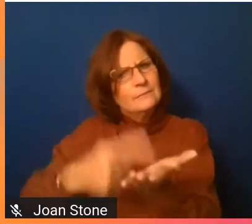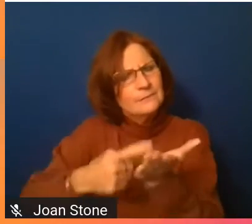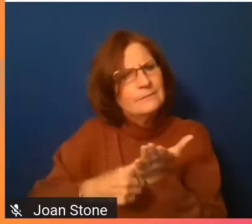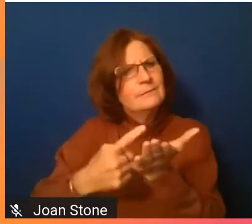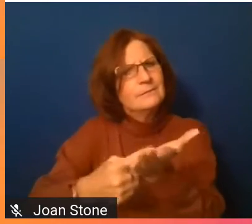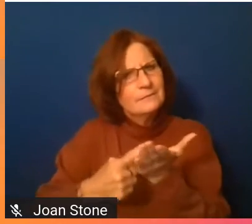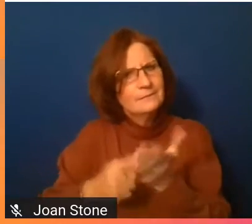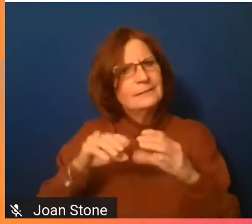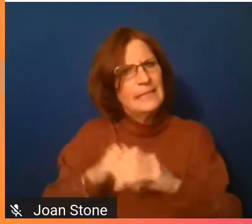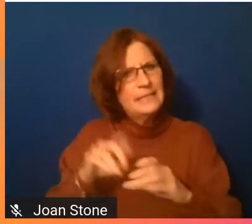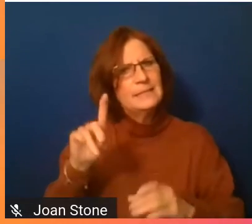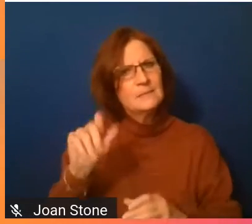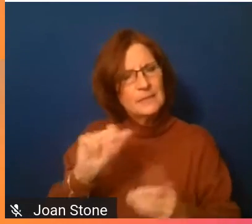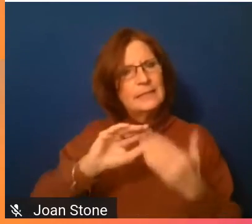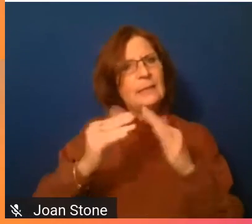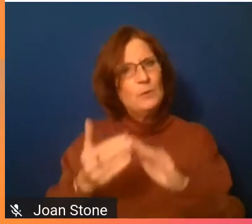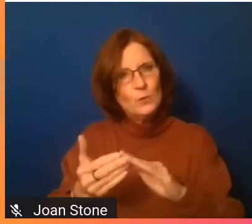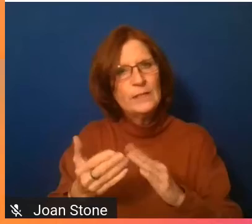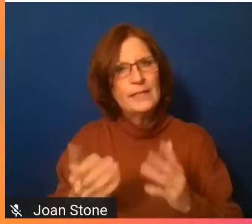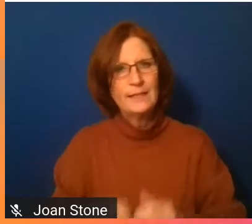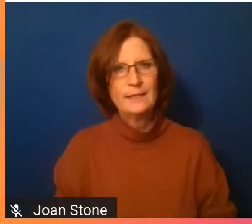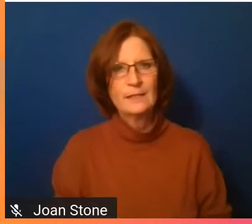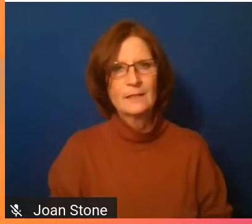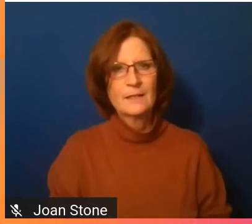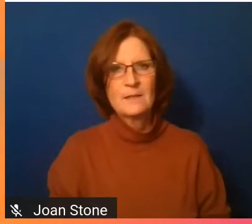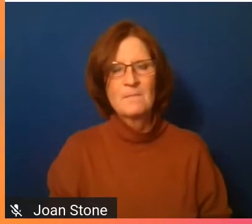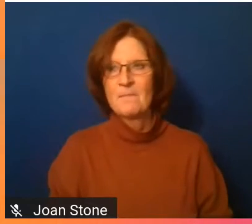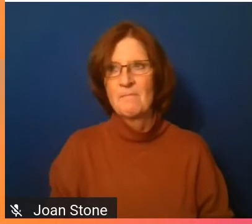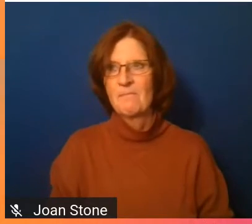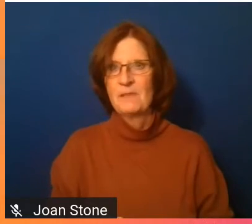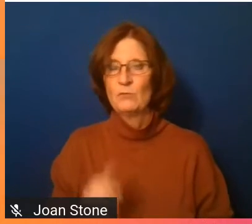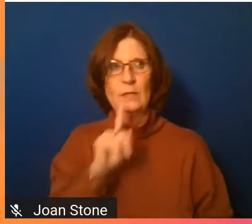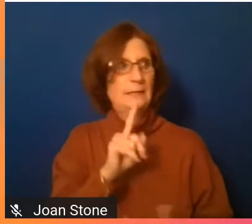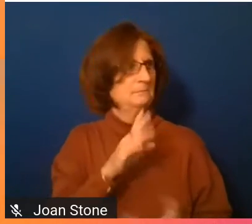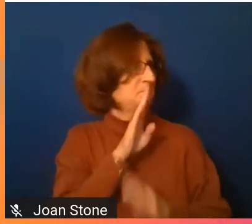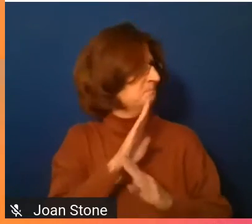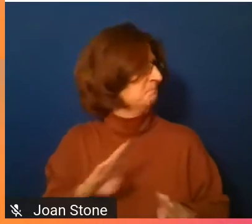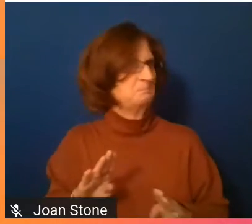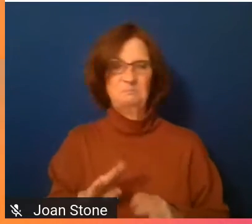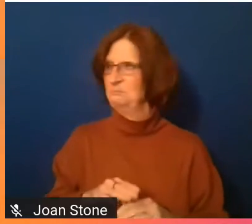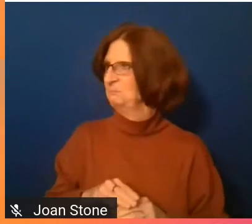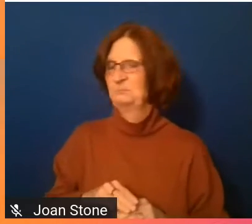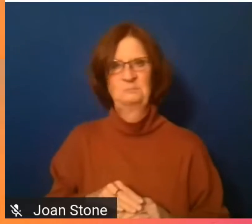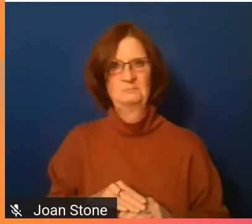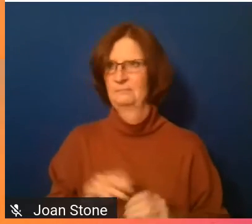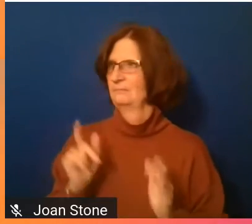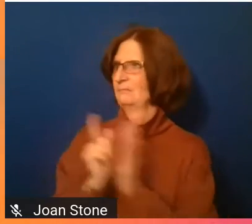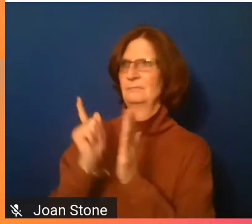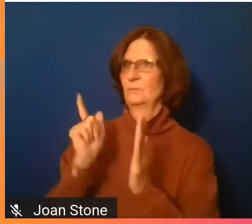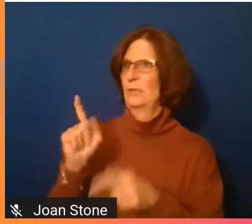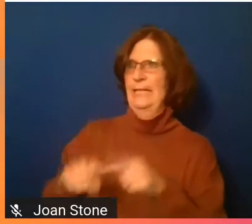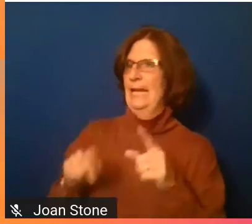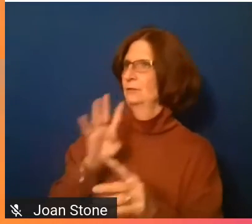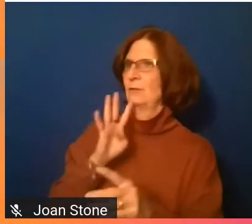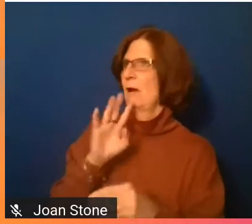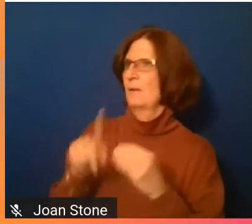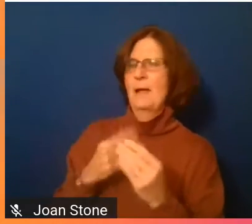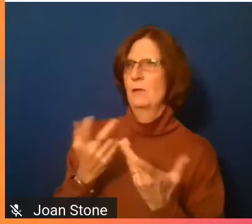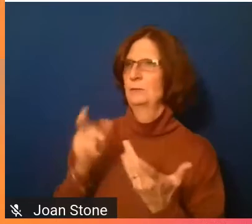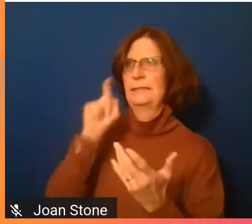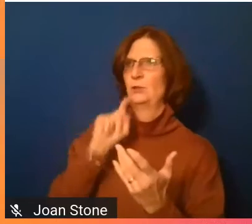community because, you know, it's not talked about. It's almost like taboo or something. So thank you for making